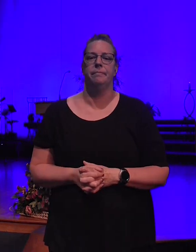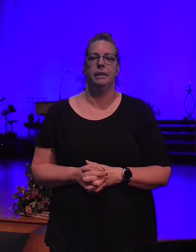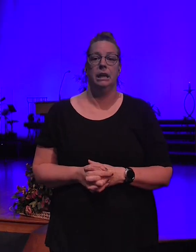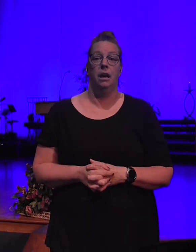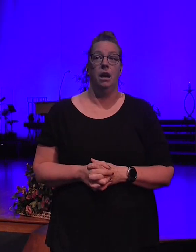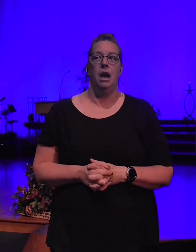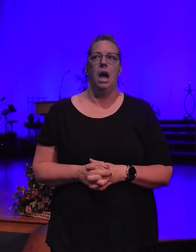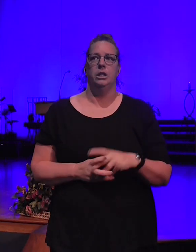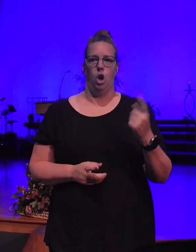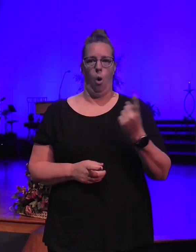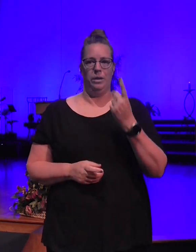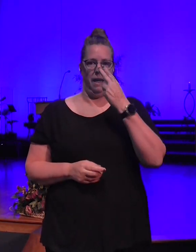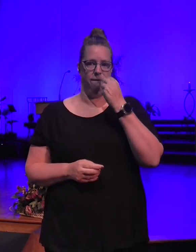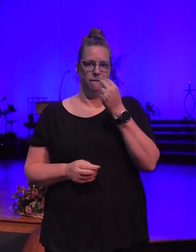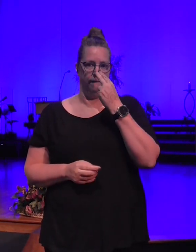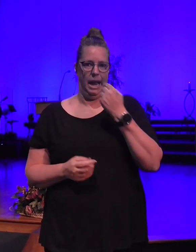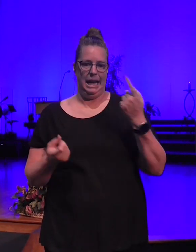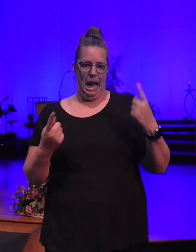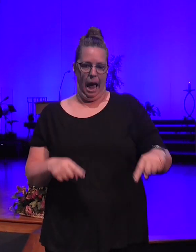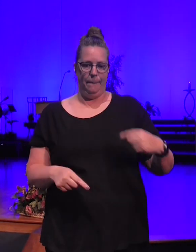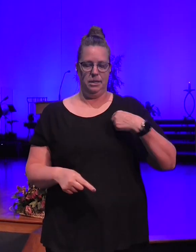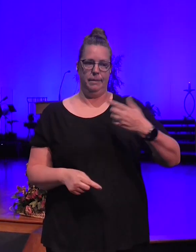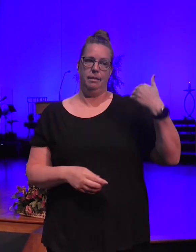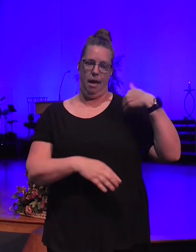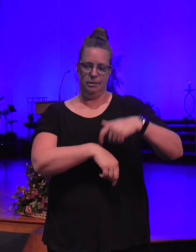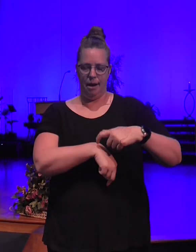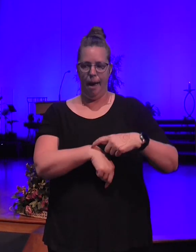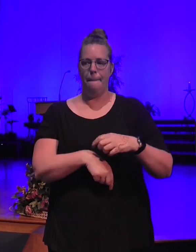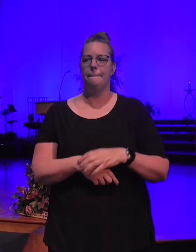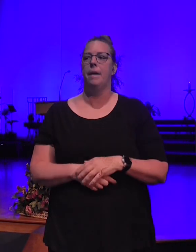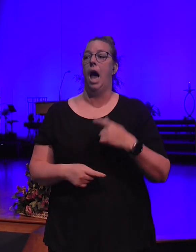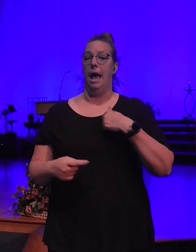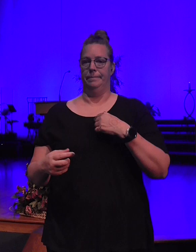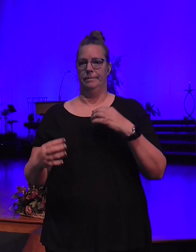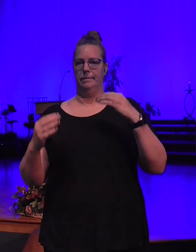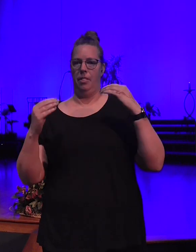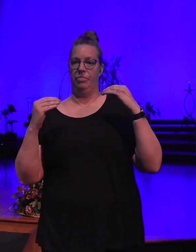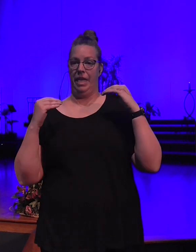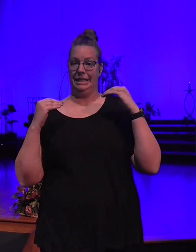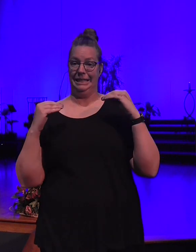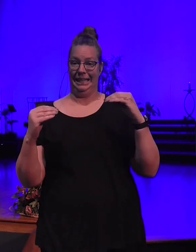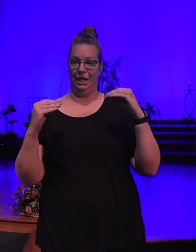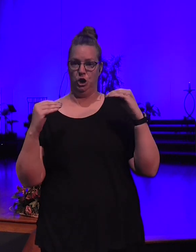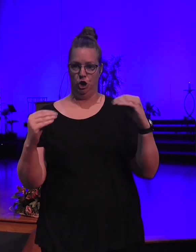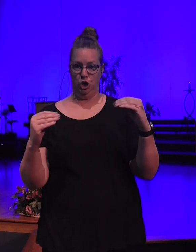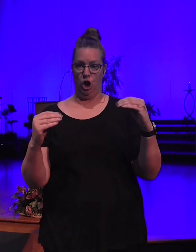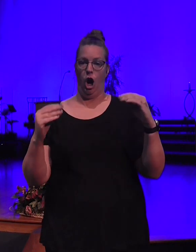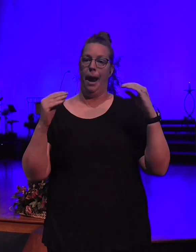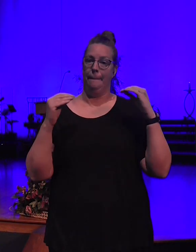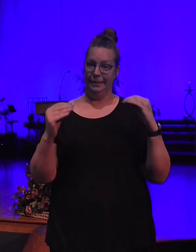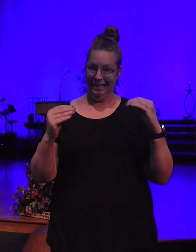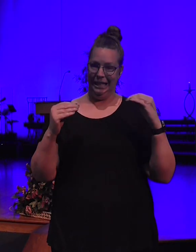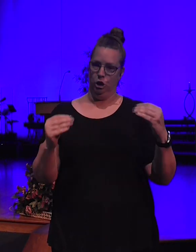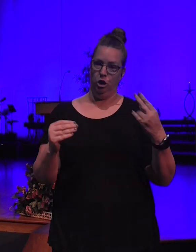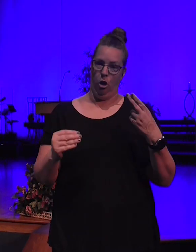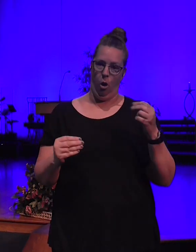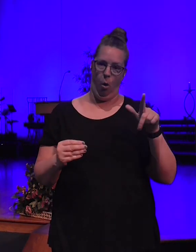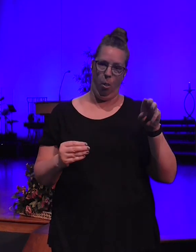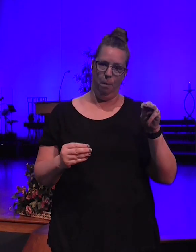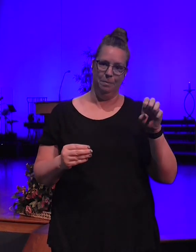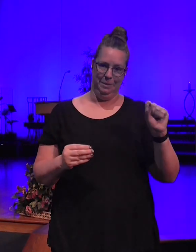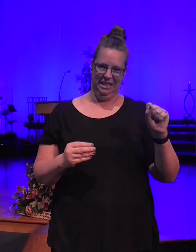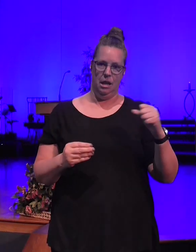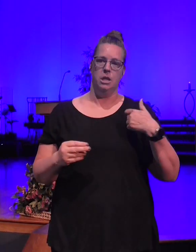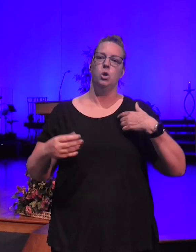This is always funny because this happened to me last time. Being the teacher, and teaching Ernest Holmes, as I'm